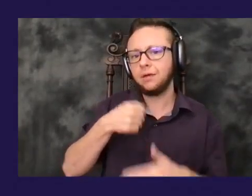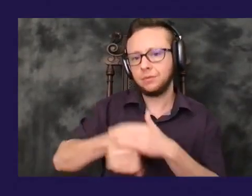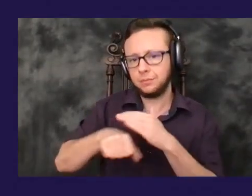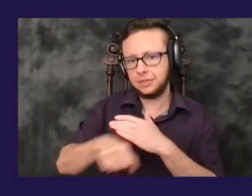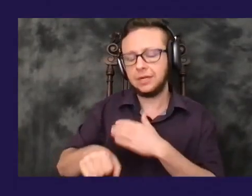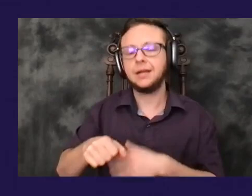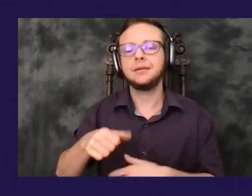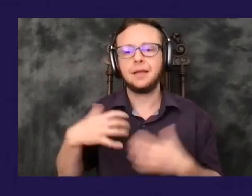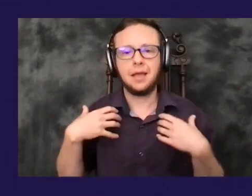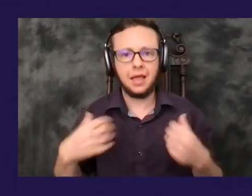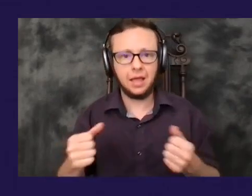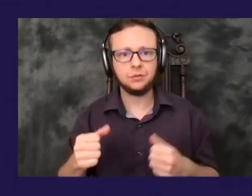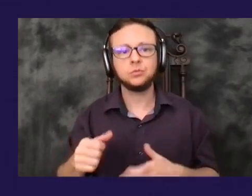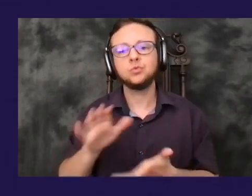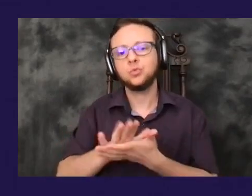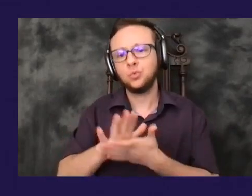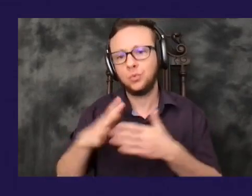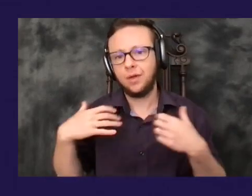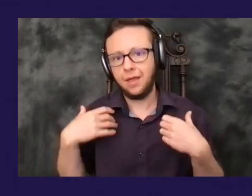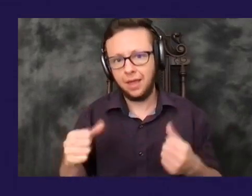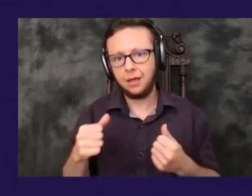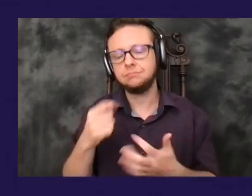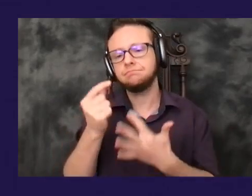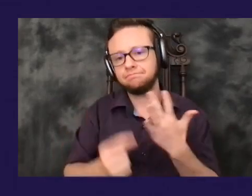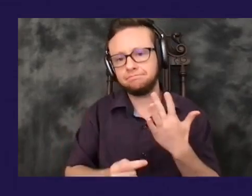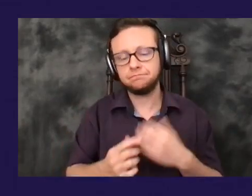agency's Health Action Centers, to name a few.